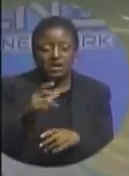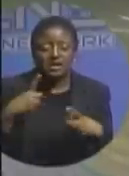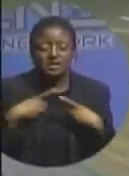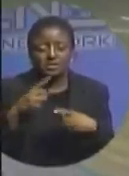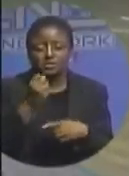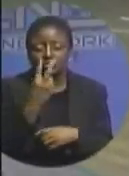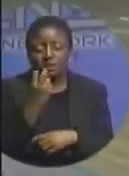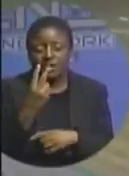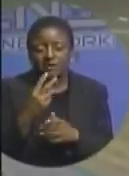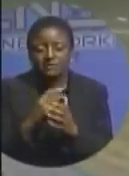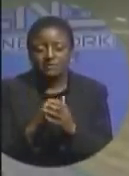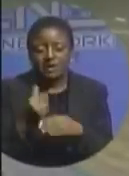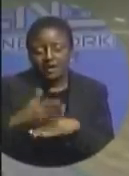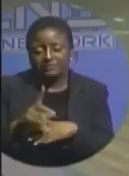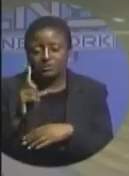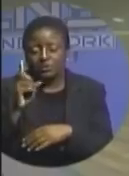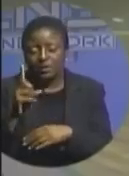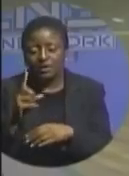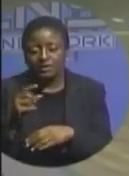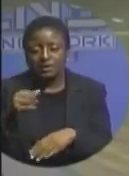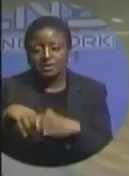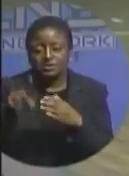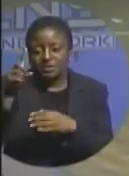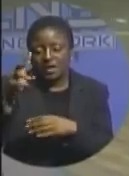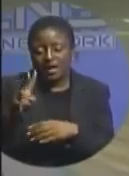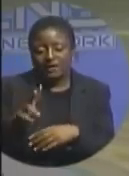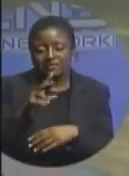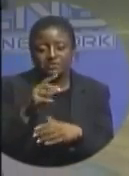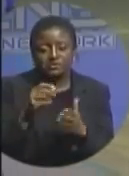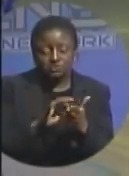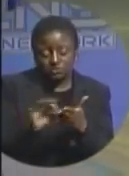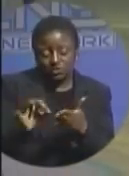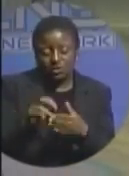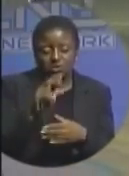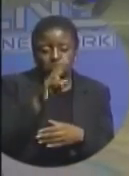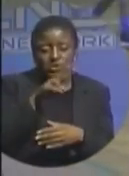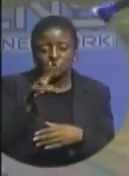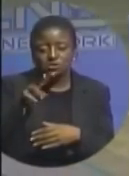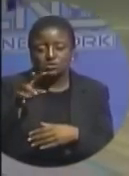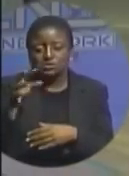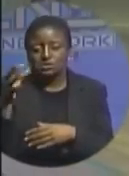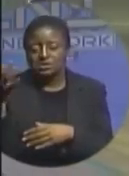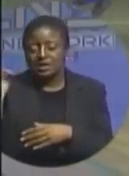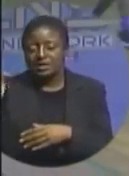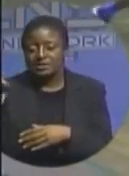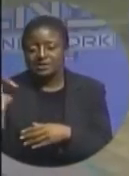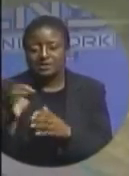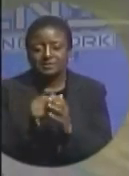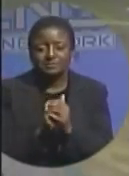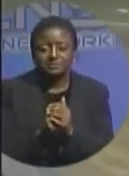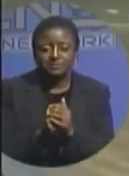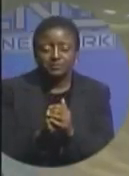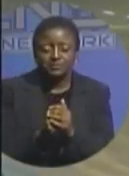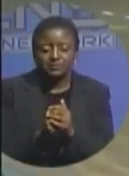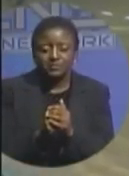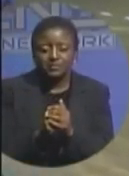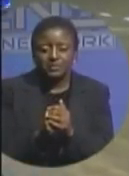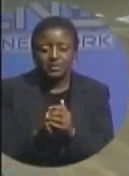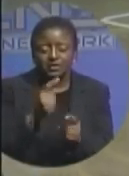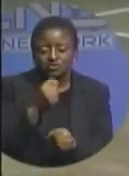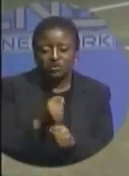both teams kept trading baskets. Heading into the half, the score was 22-19. Truckers with a slight lead there. At the third quarter, Truckers start to pull away